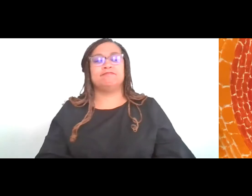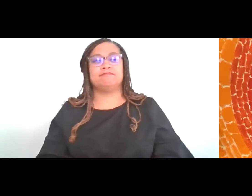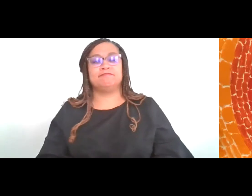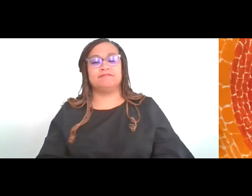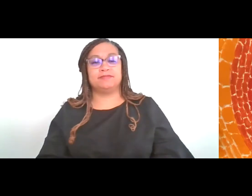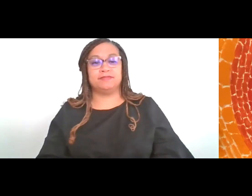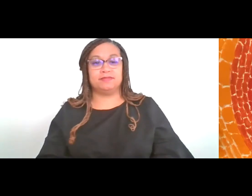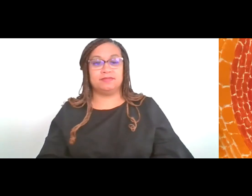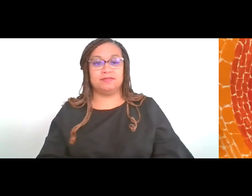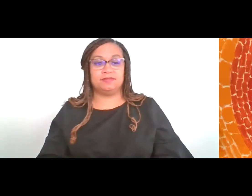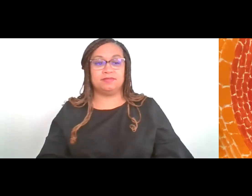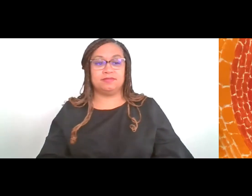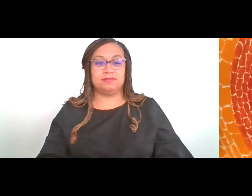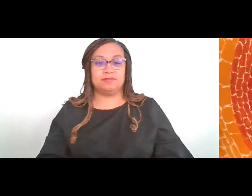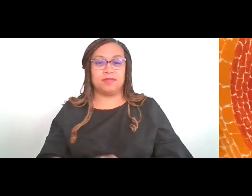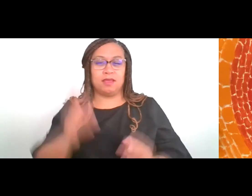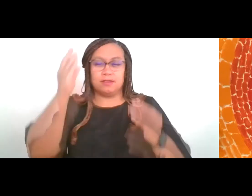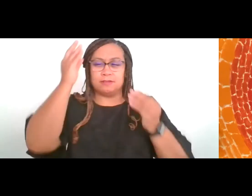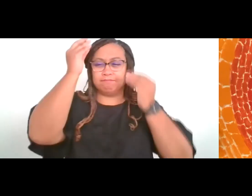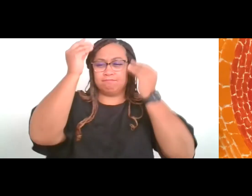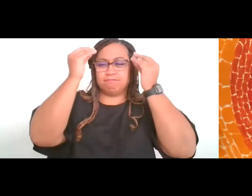In contemplative meditation,